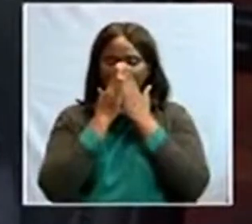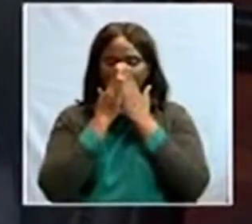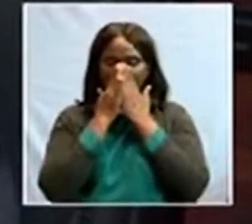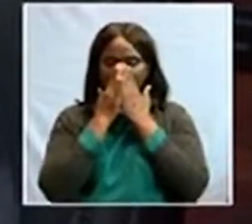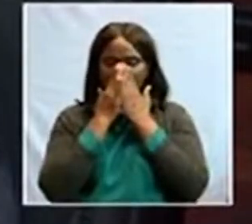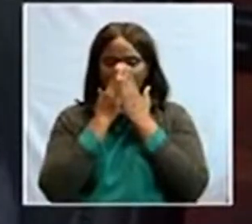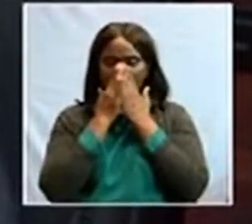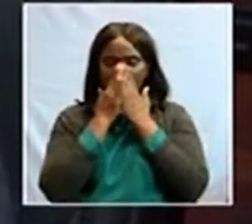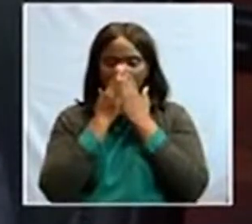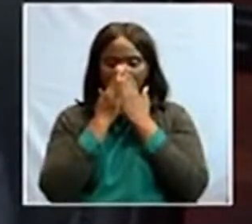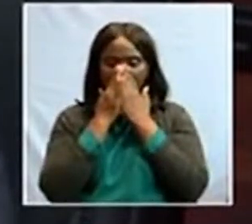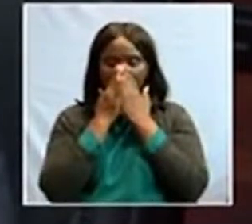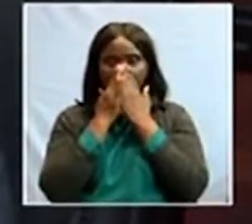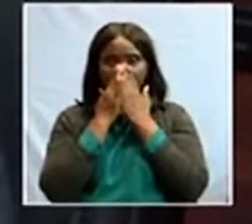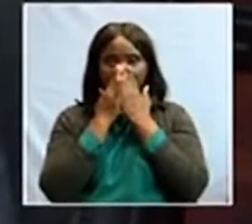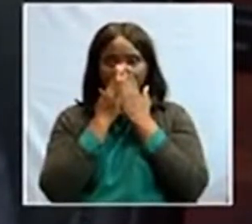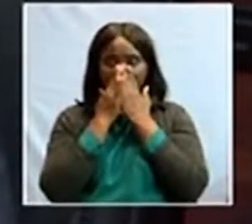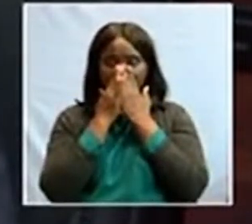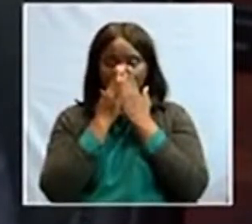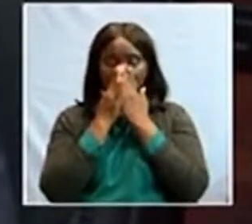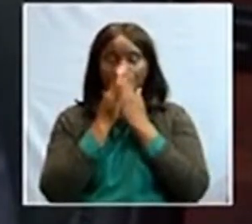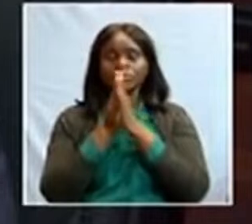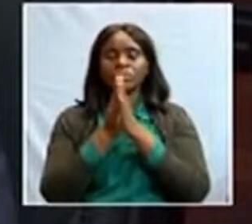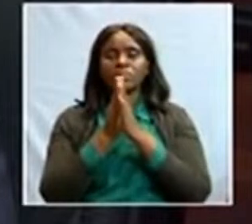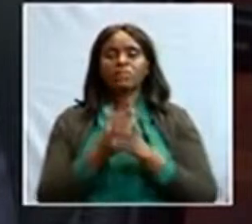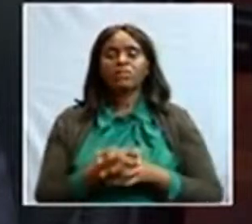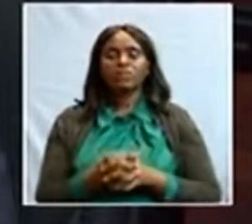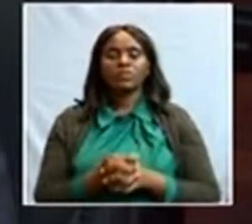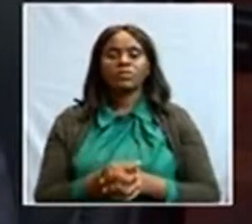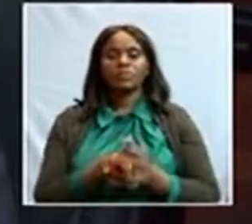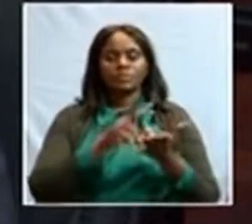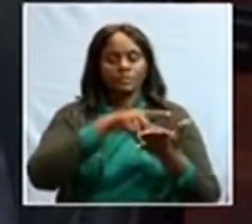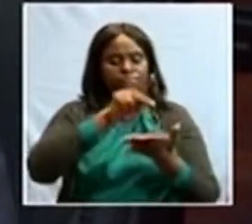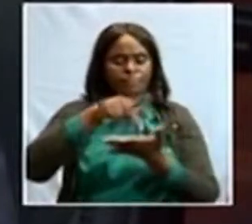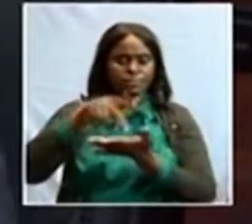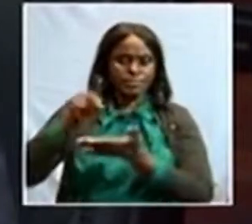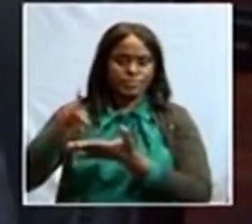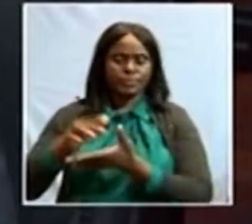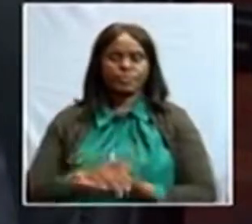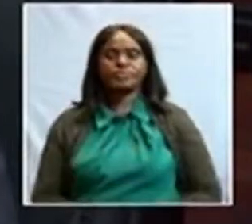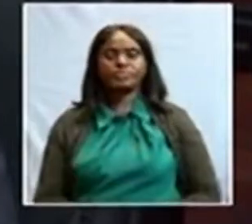Where is the evidence of these payments?